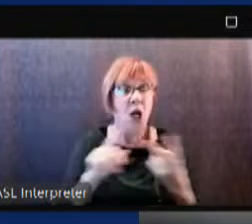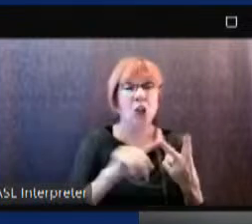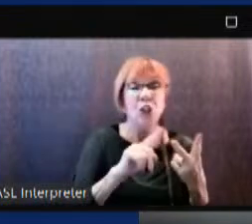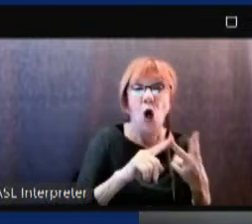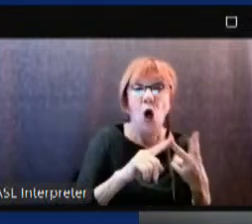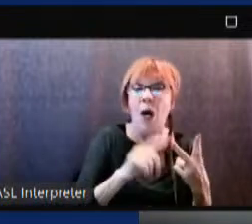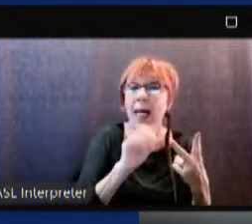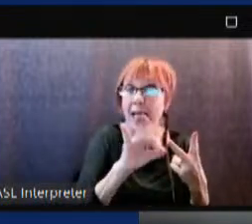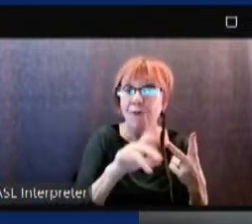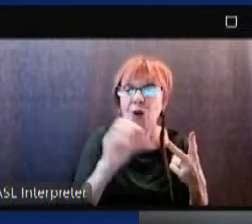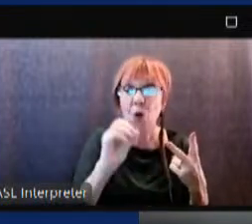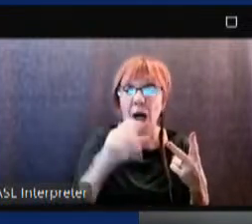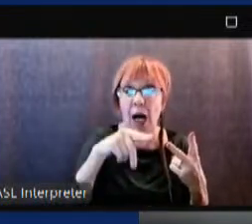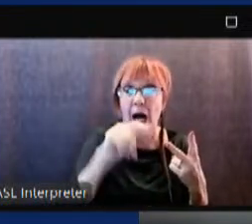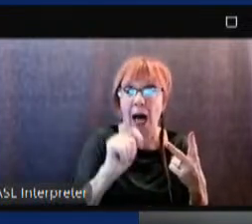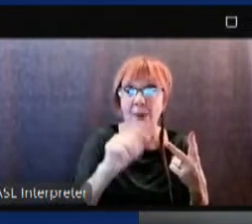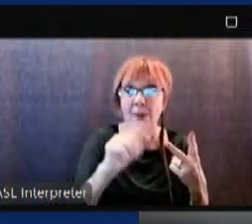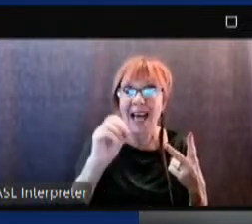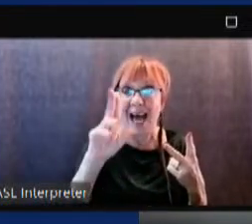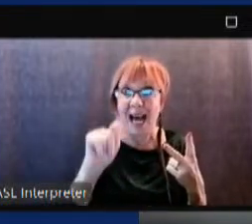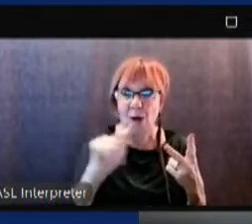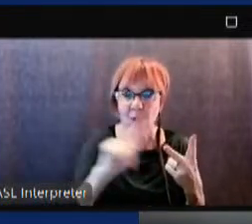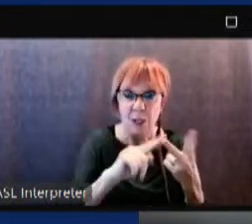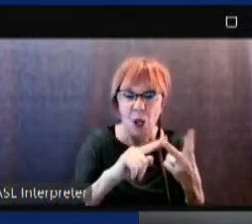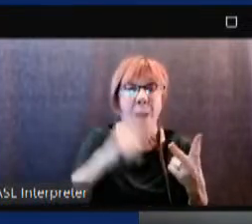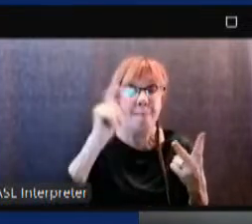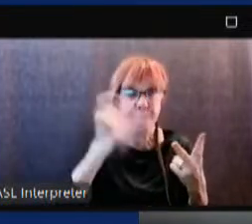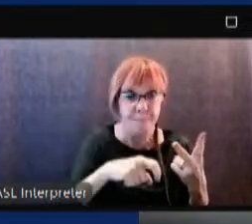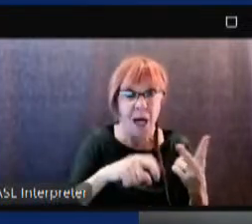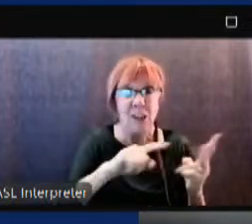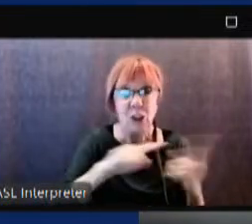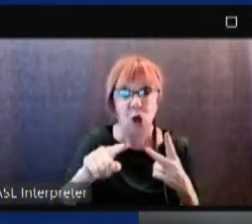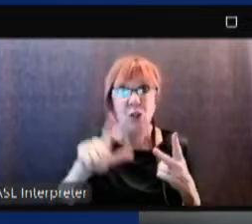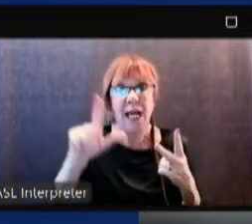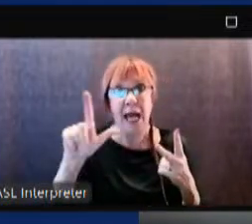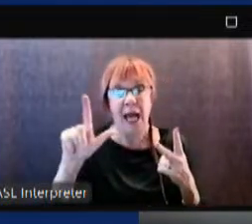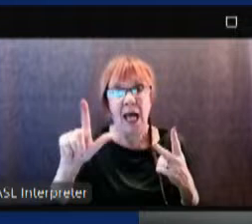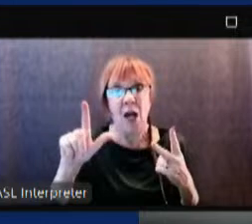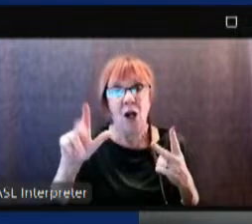do fill out the opt-out form at